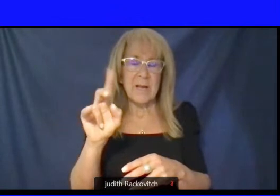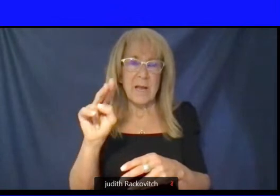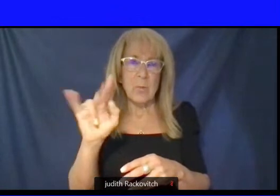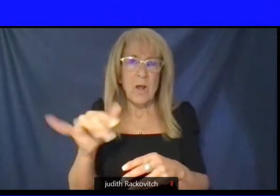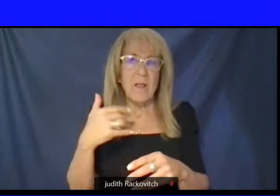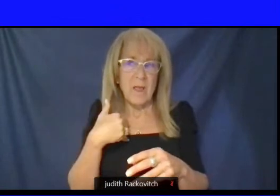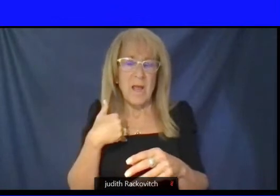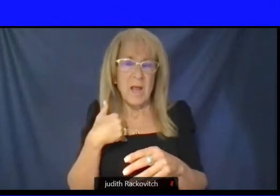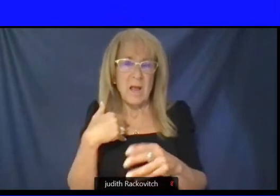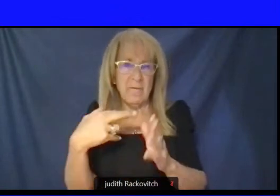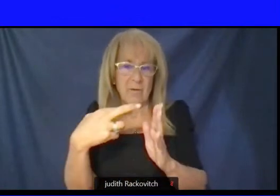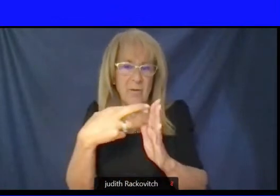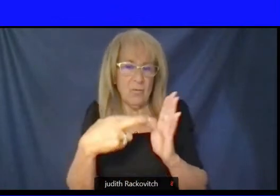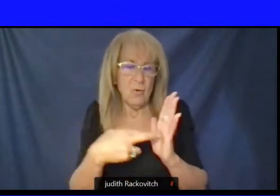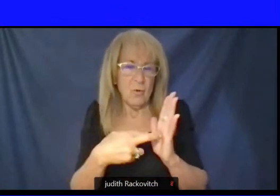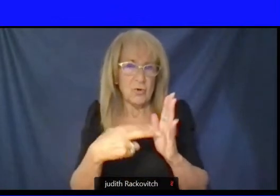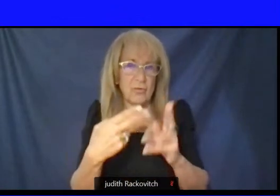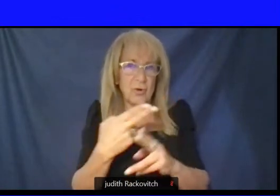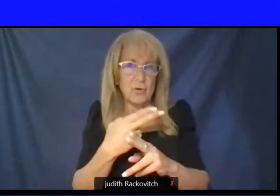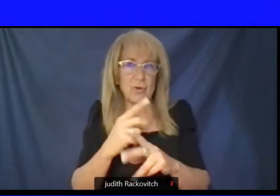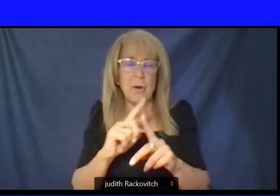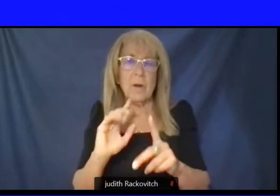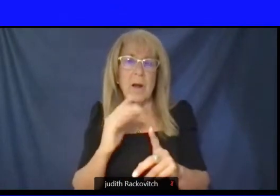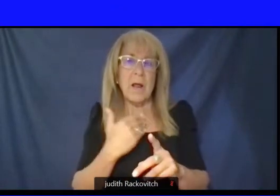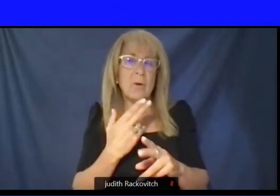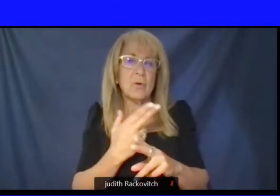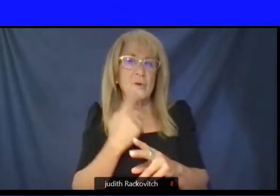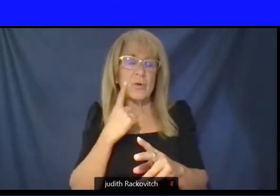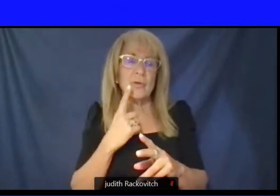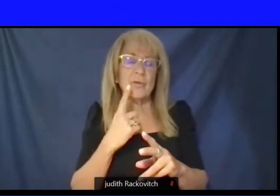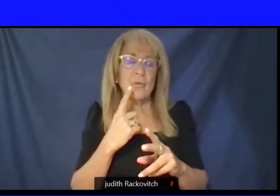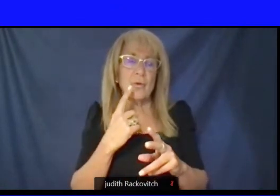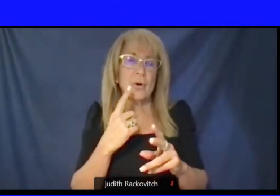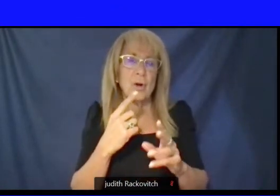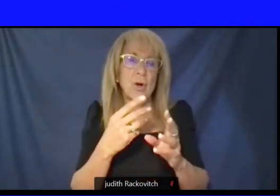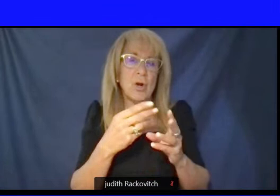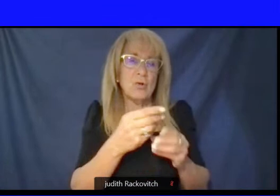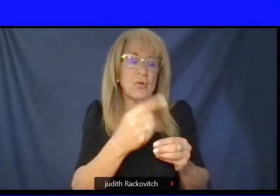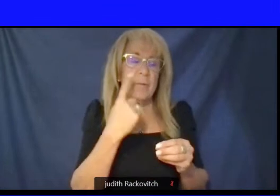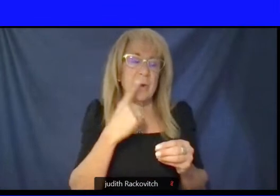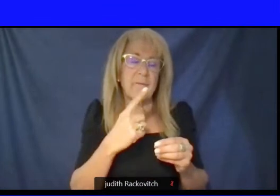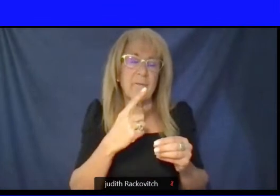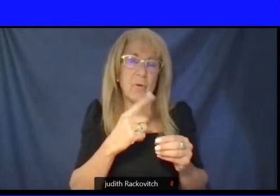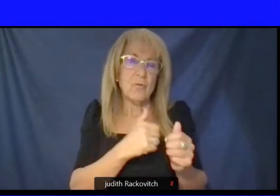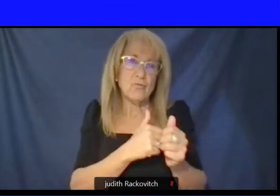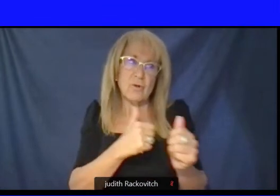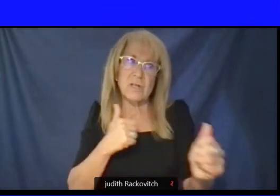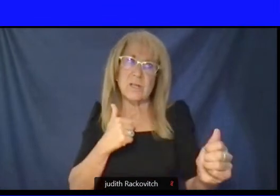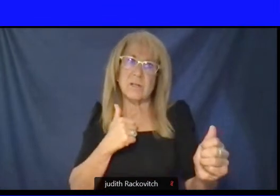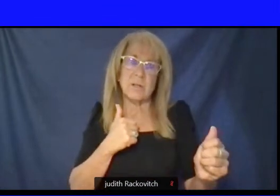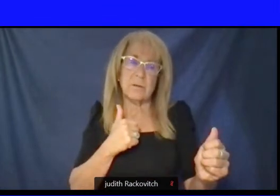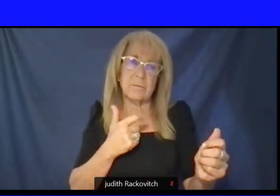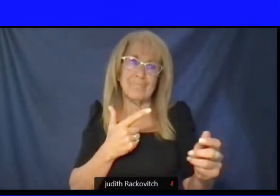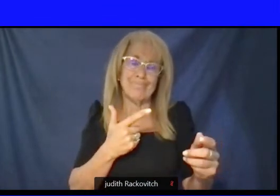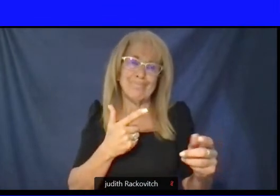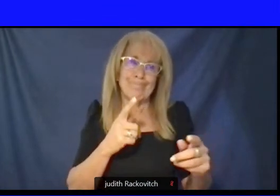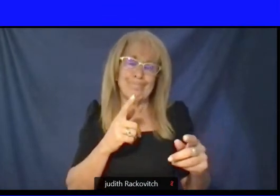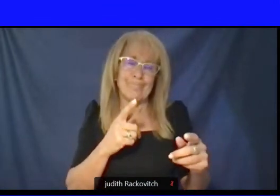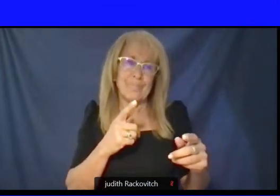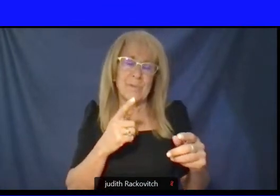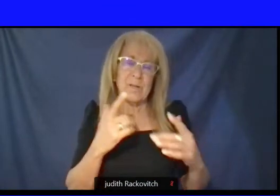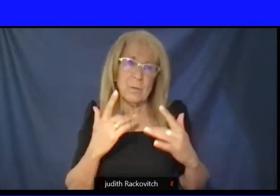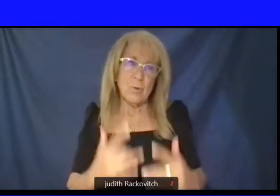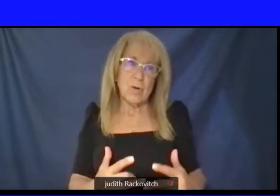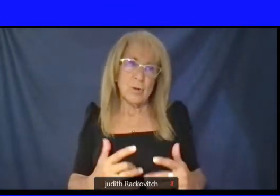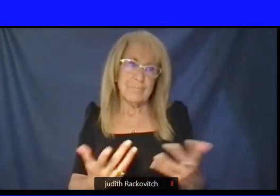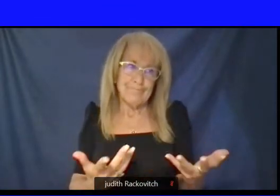and adolescent programs, our post-COVID services and DOE collaborations to bring additional